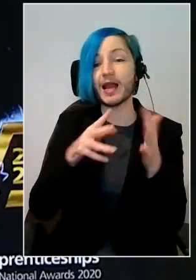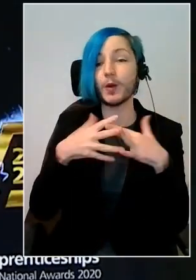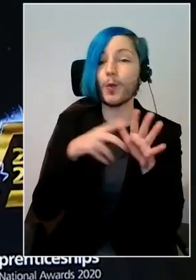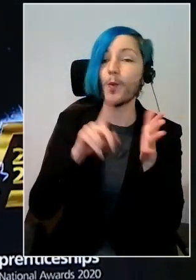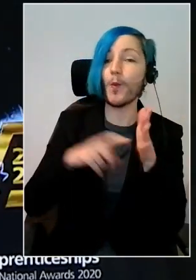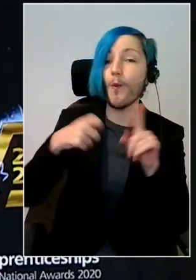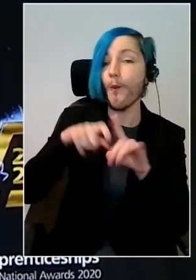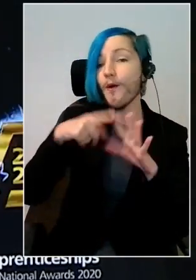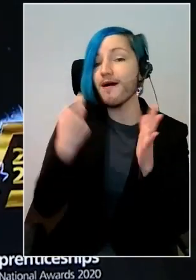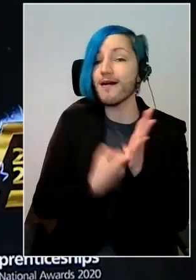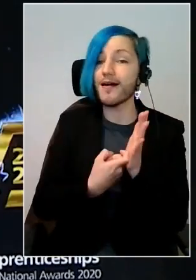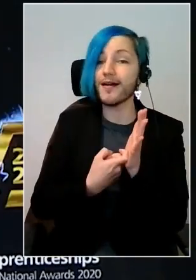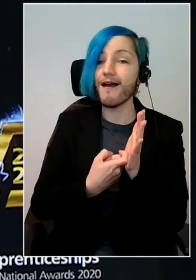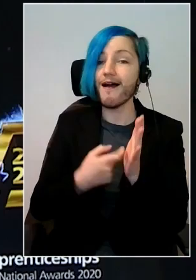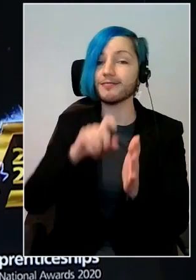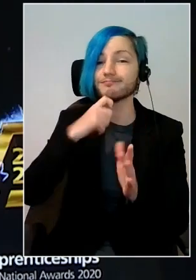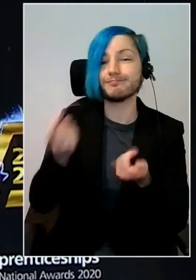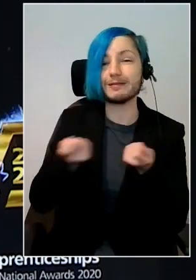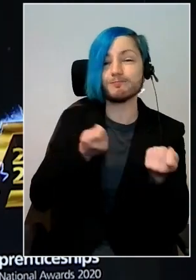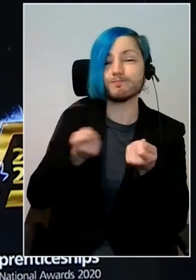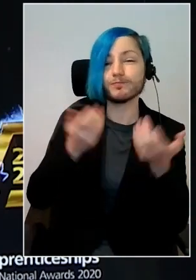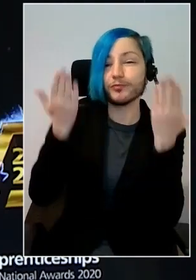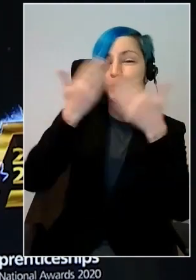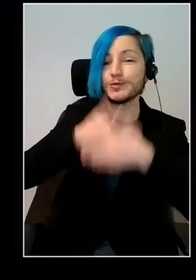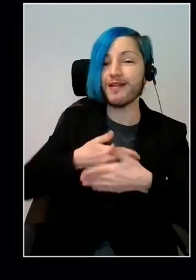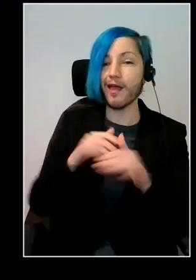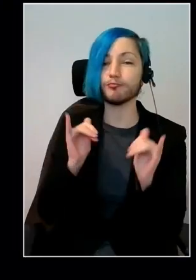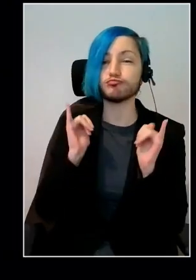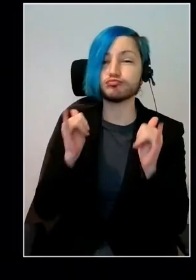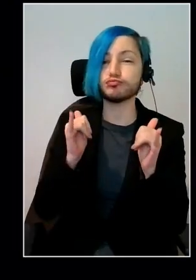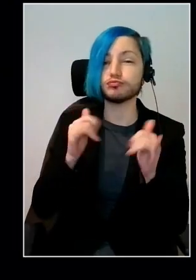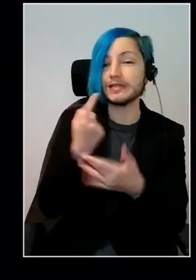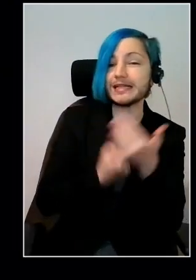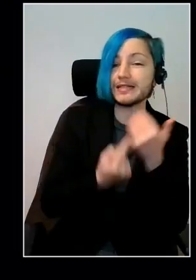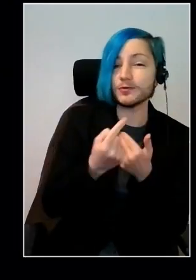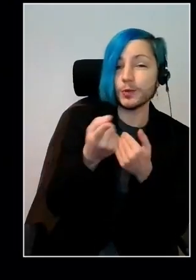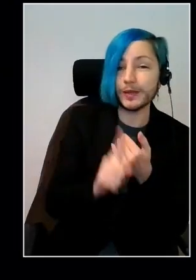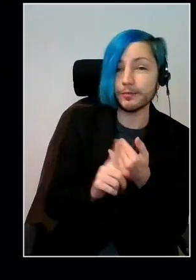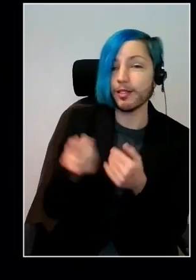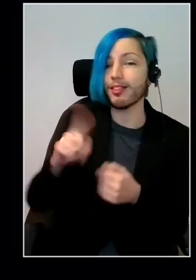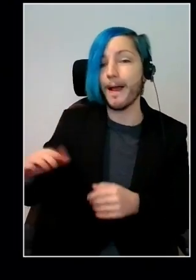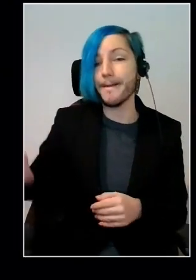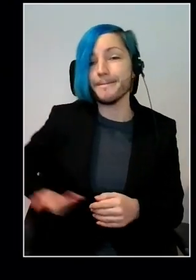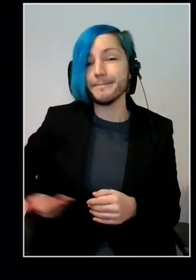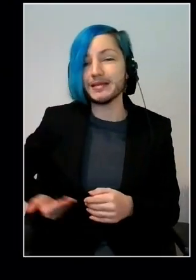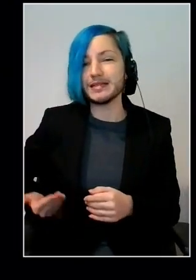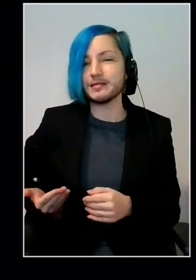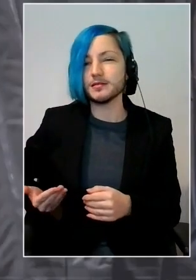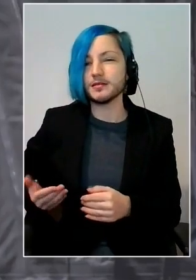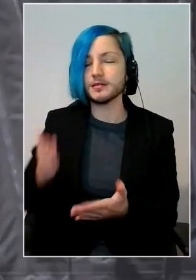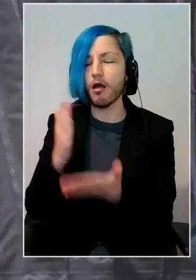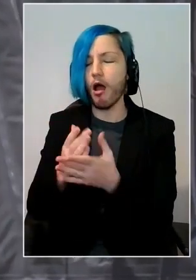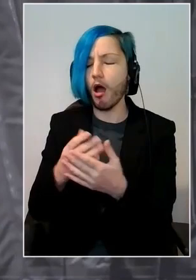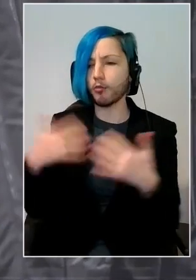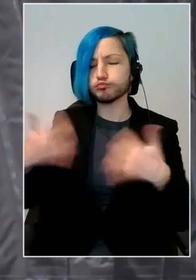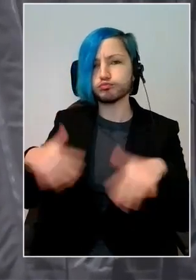spend the next couple of hours celebrating individuals and businesses who have really stood out in the most challenging of